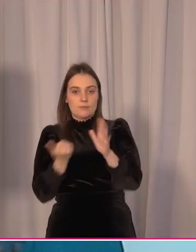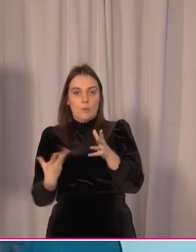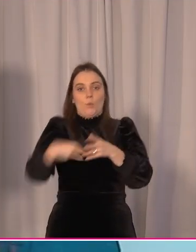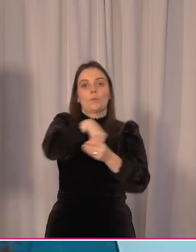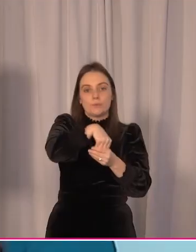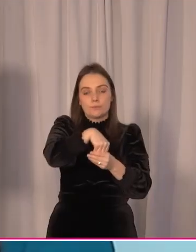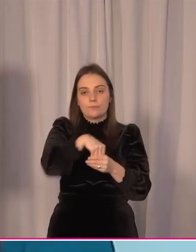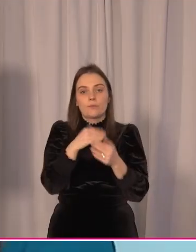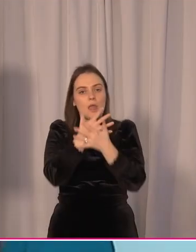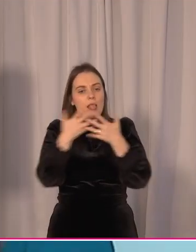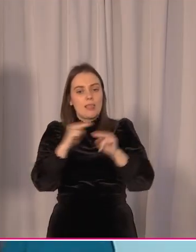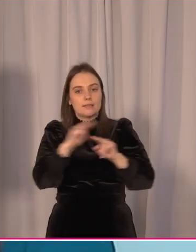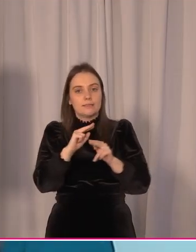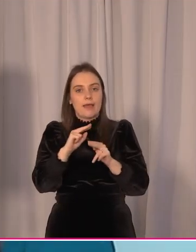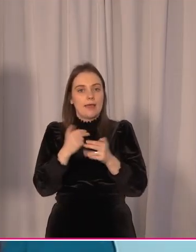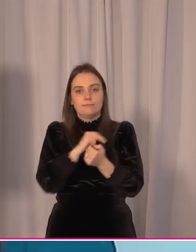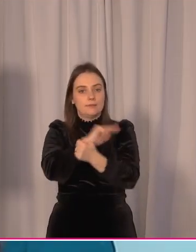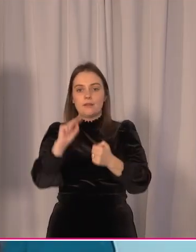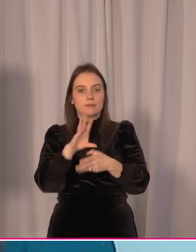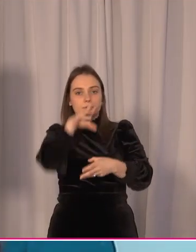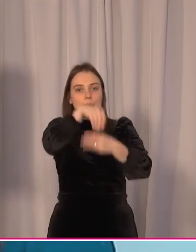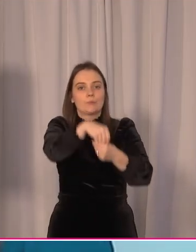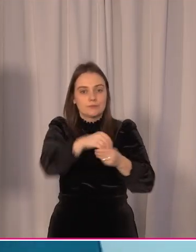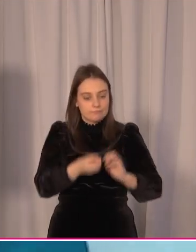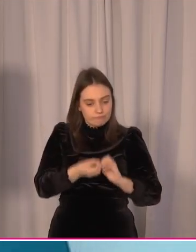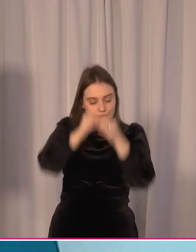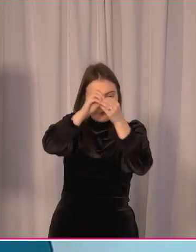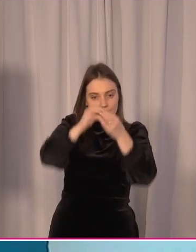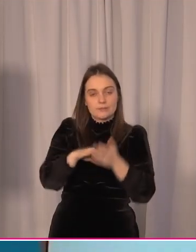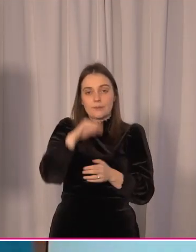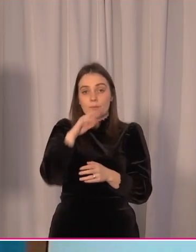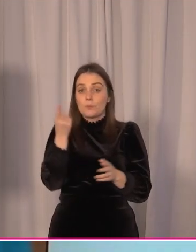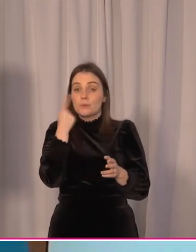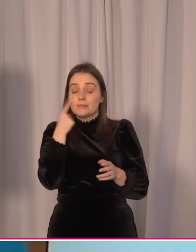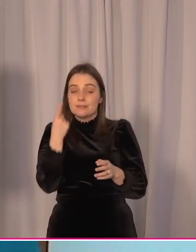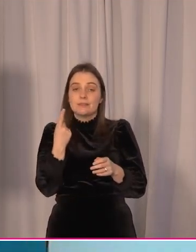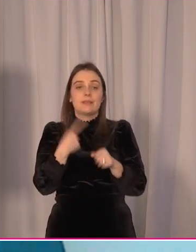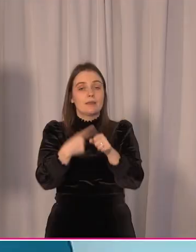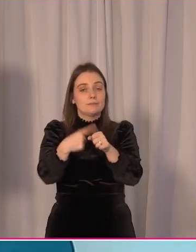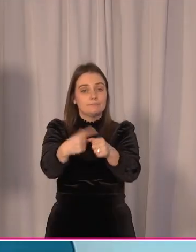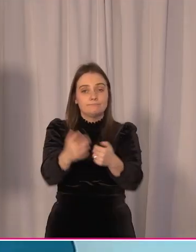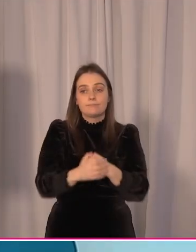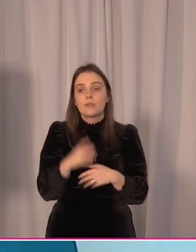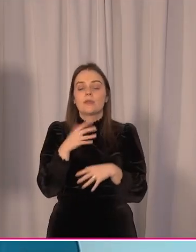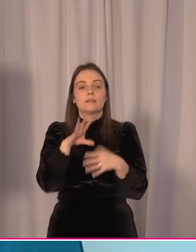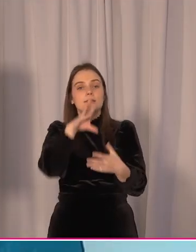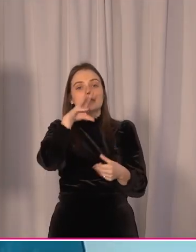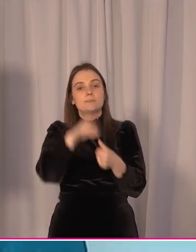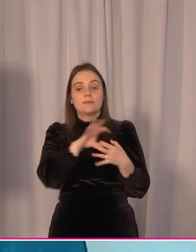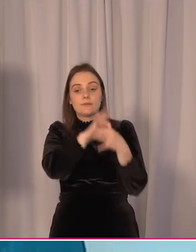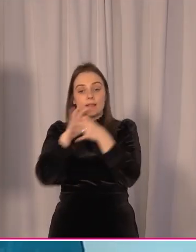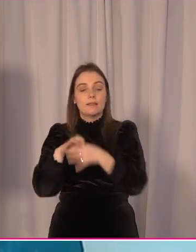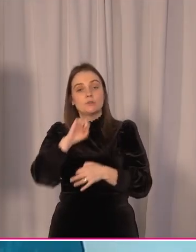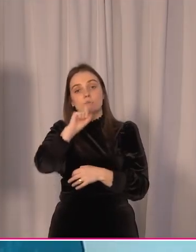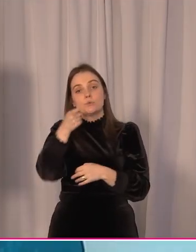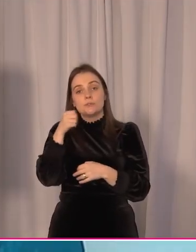are often not involved. And what I see a lot when we are not involved, especially in the sexual and reproductive